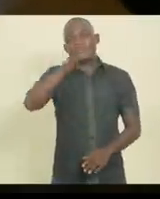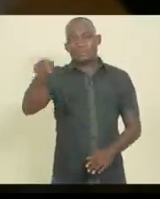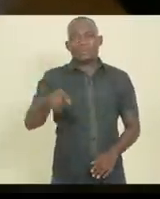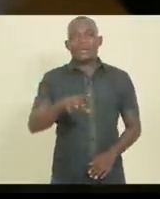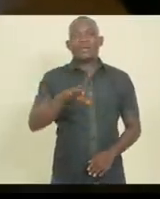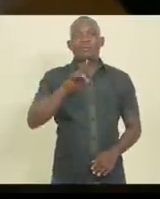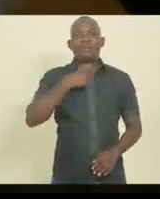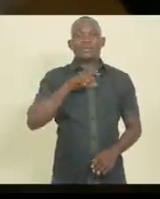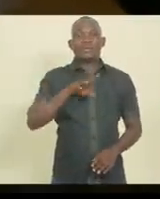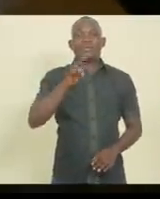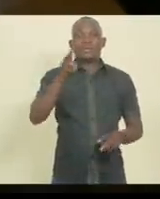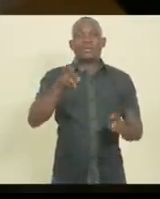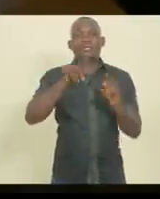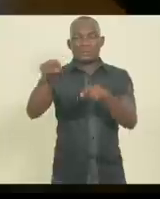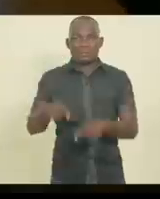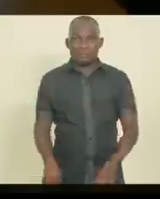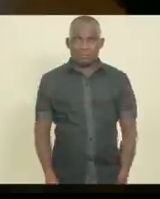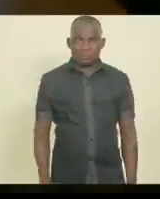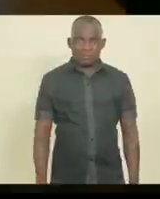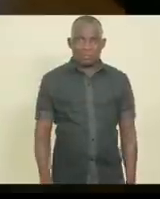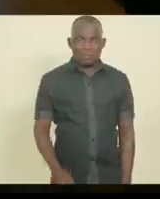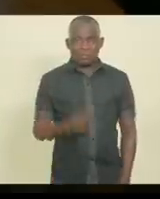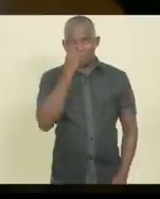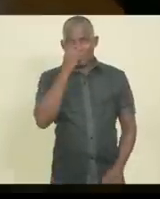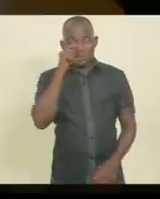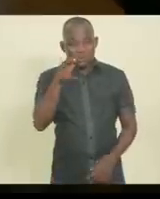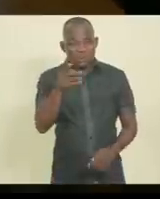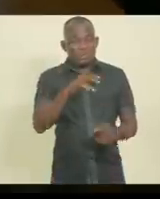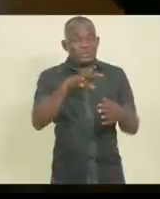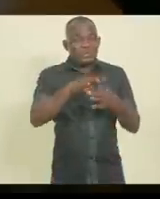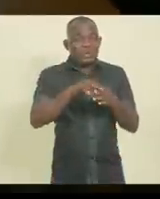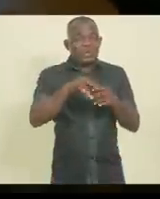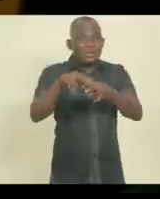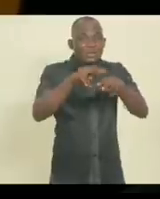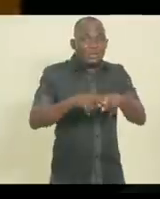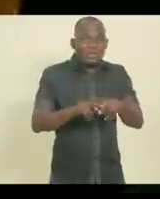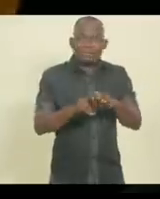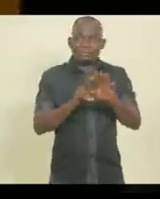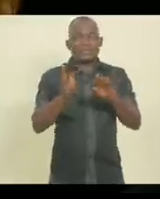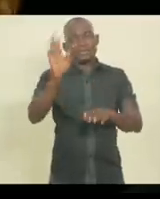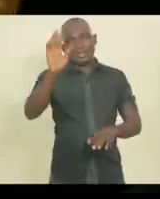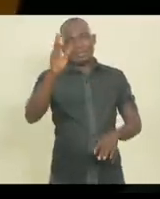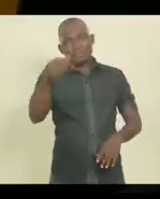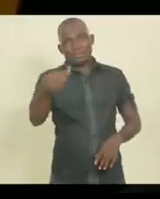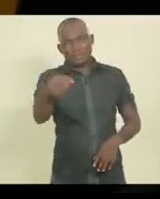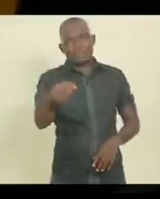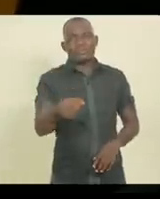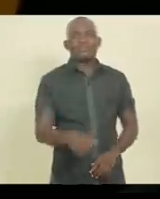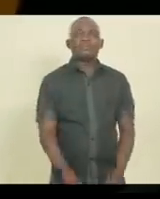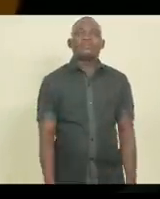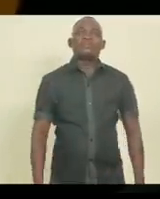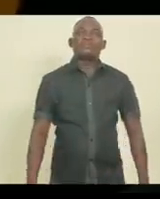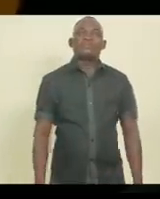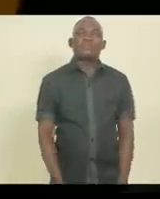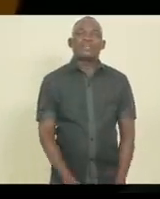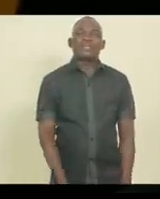Coco, I hope you don't want to do what I'm thinking. Bye. Coco, don't.